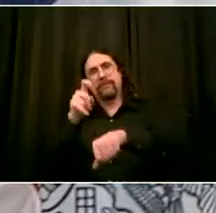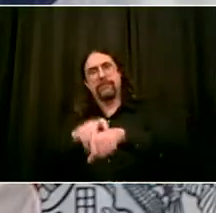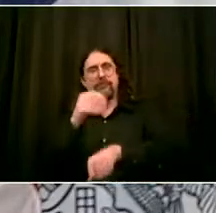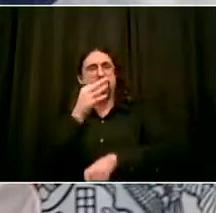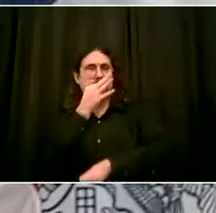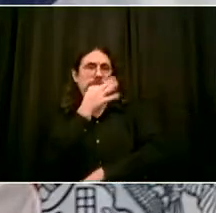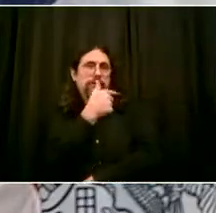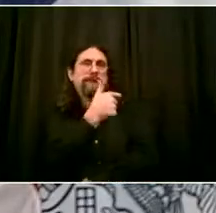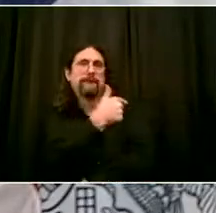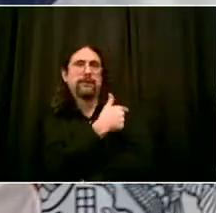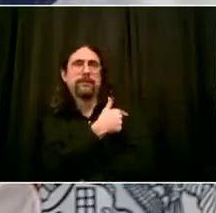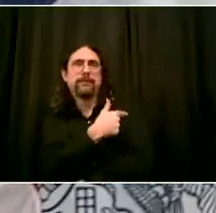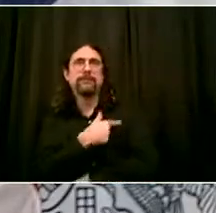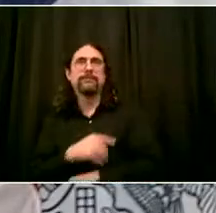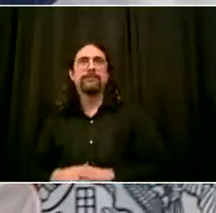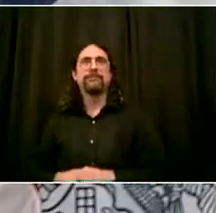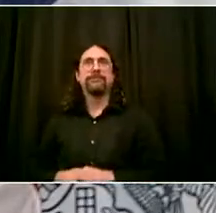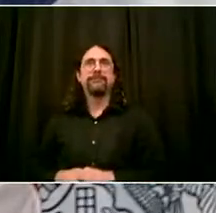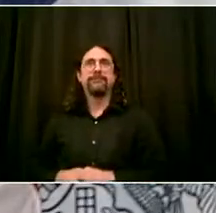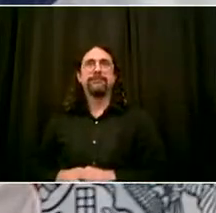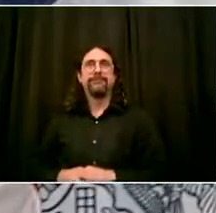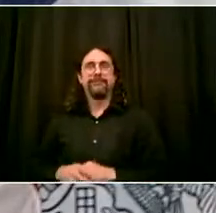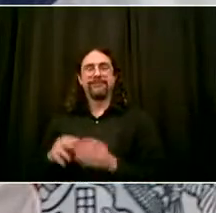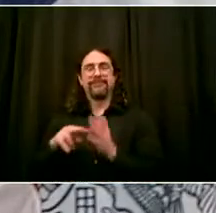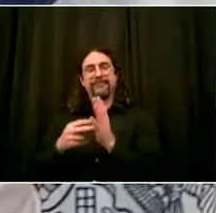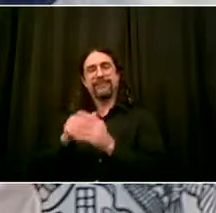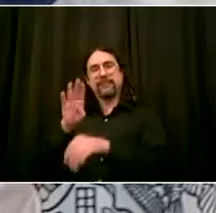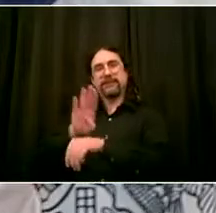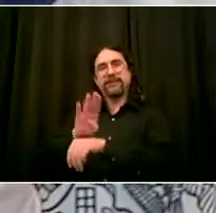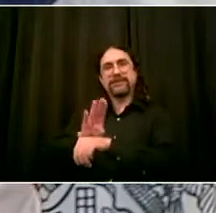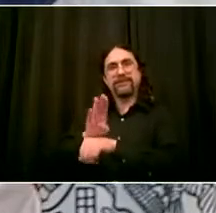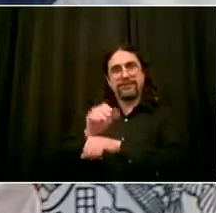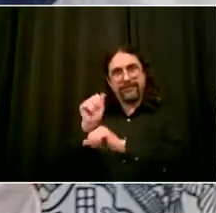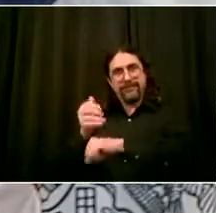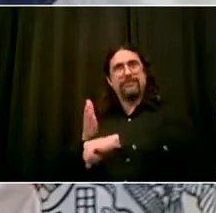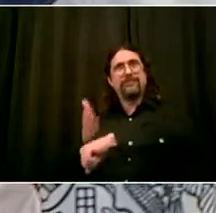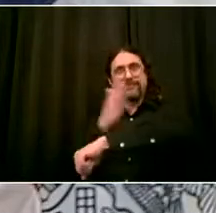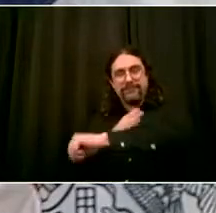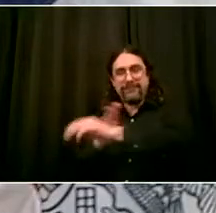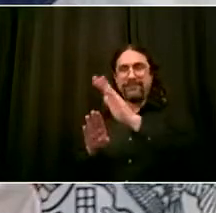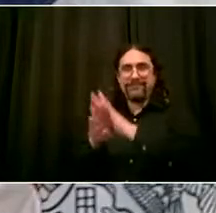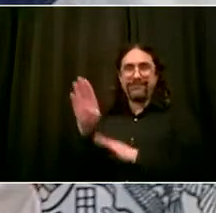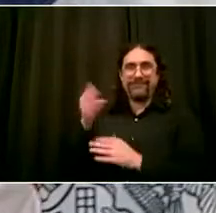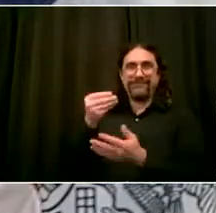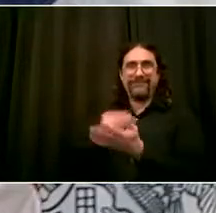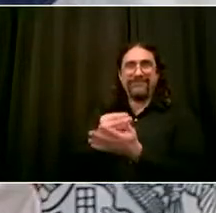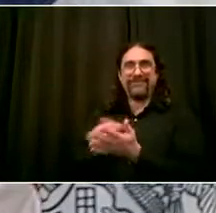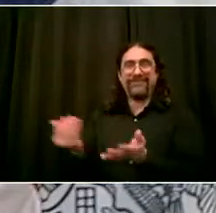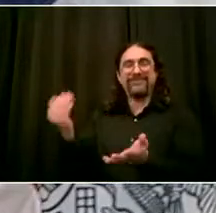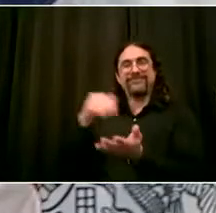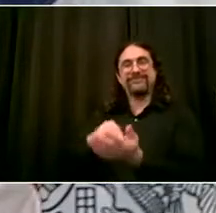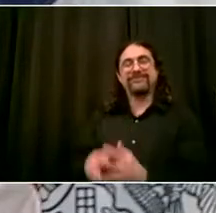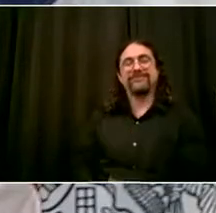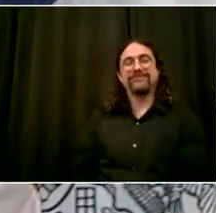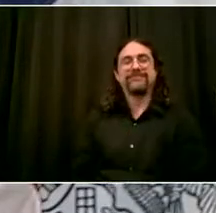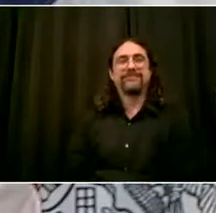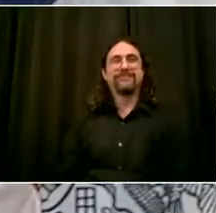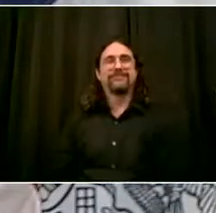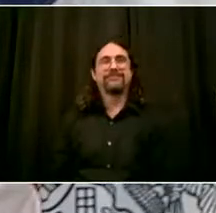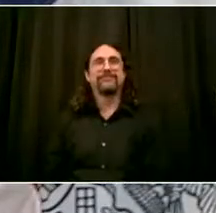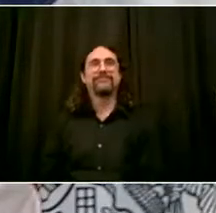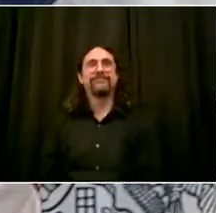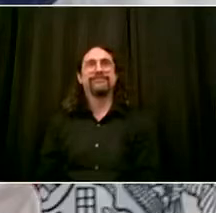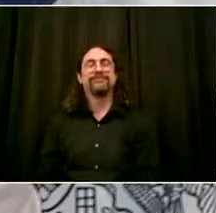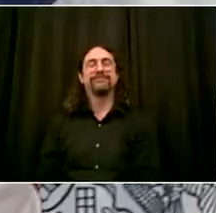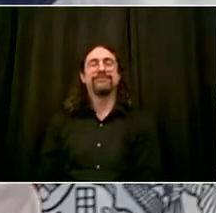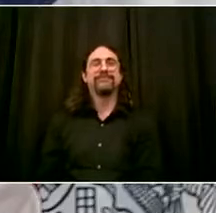vaccine starts to arrive it will take time obviously to be fully implemented you know but if the vaccine starts to arrive we get better leadership on Co in